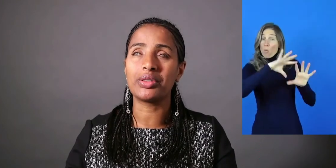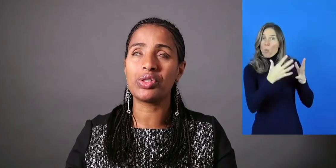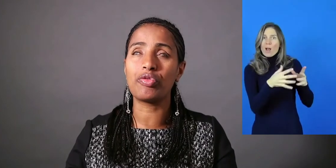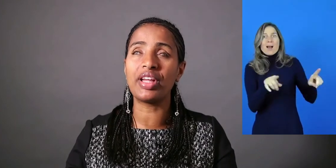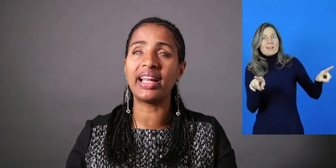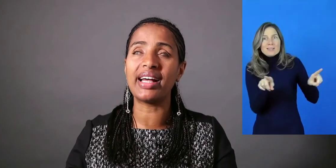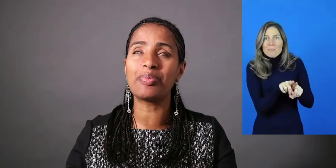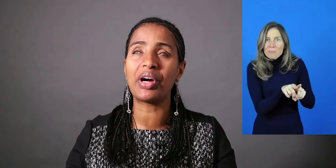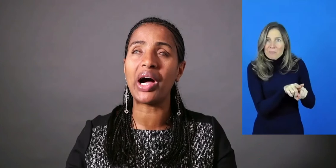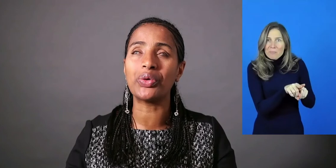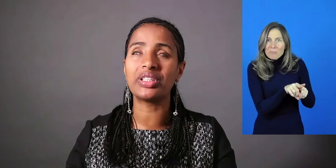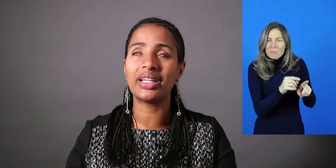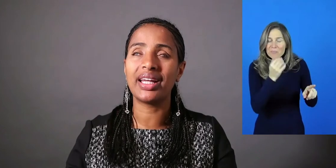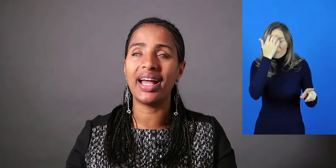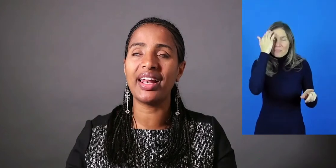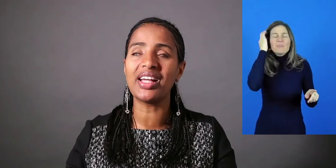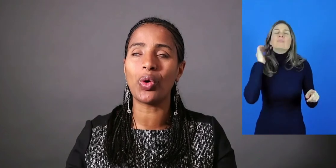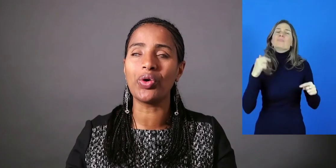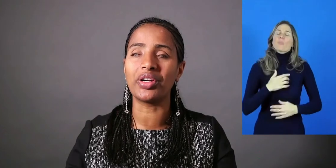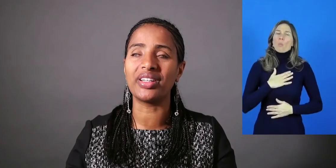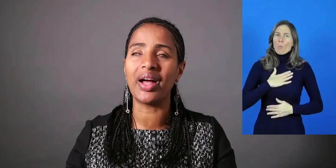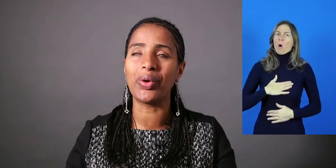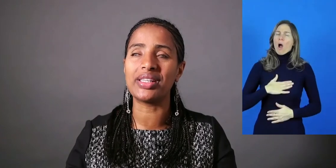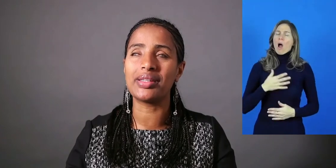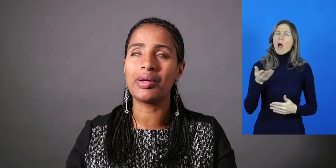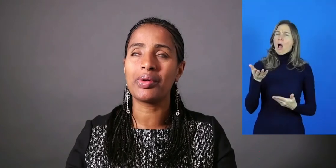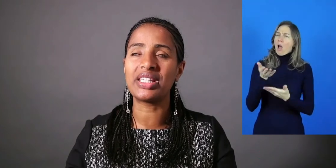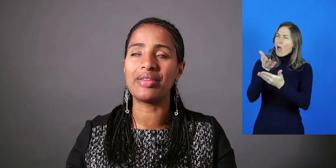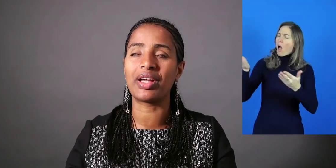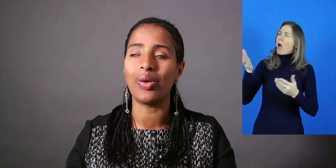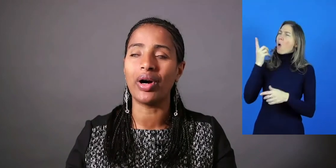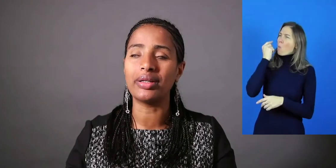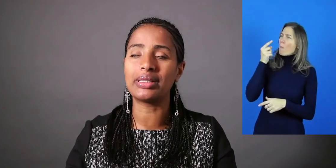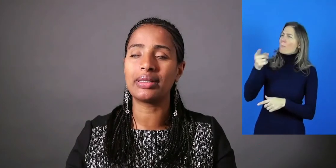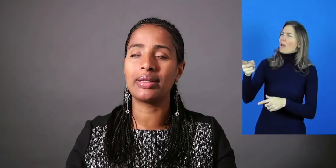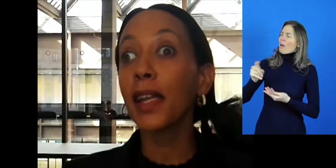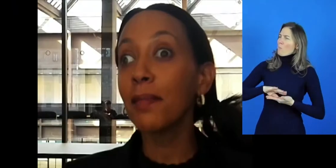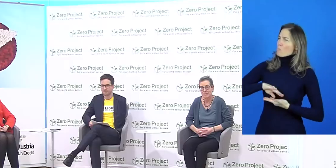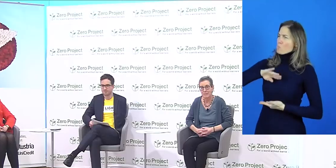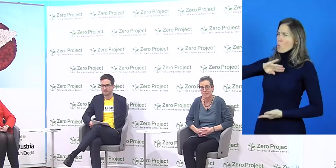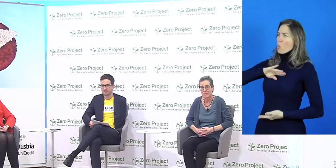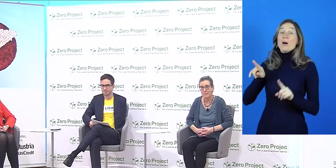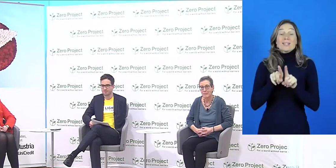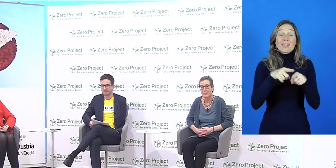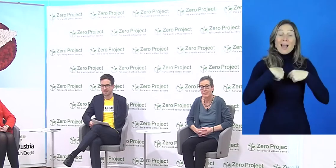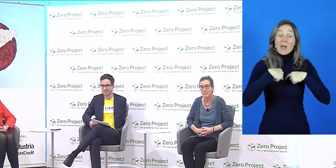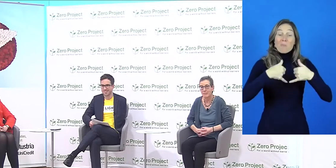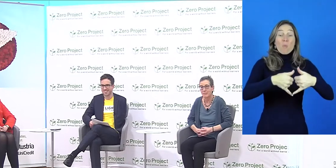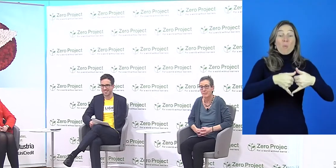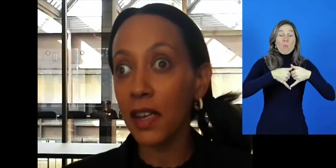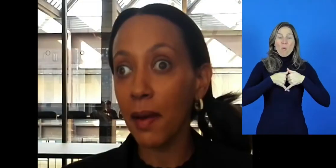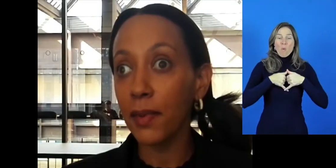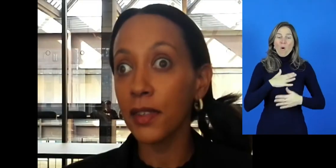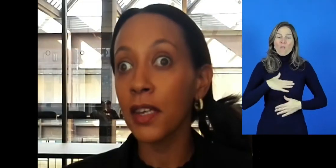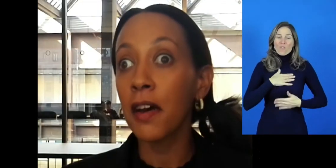women to feel as proud and as honored I was receiving awards. My name is Happen Grima, and I'm one of the